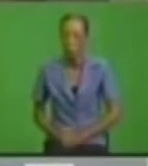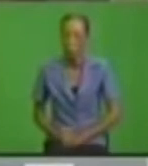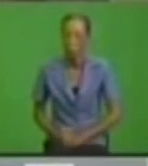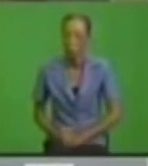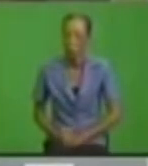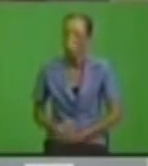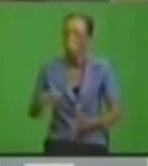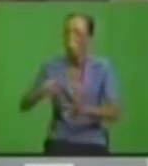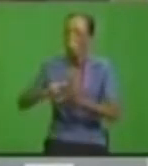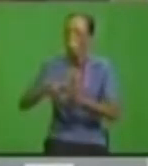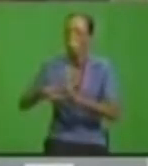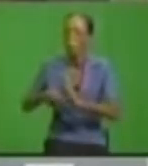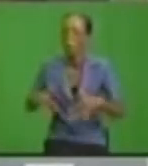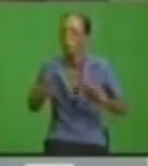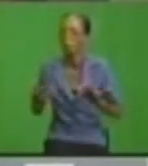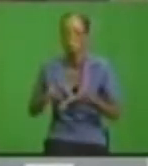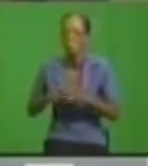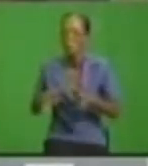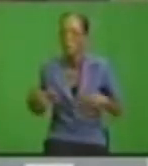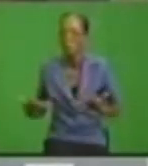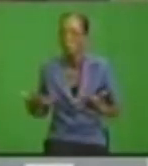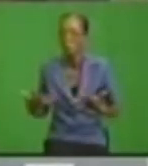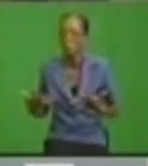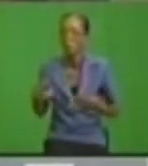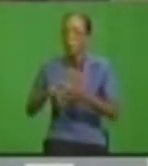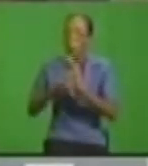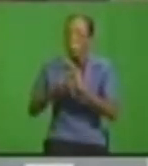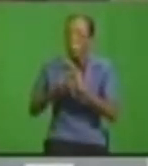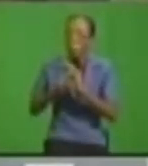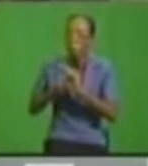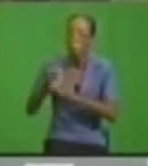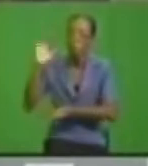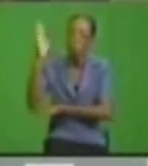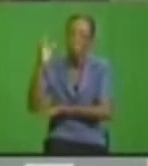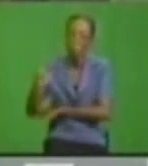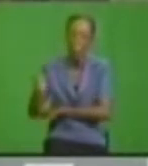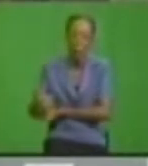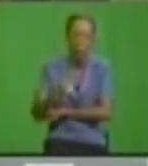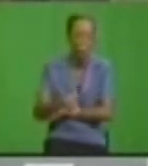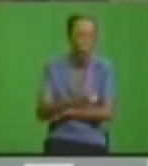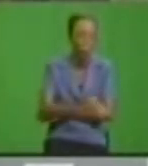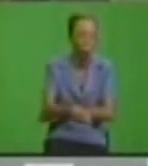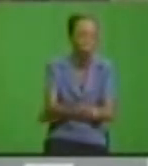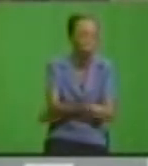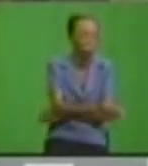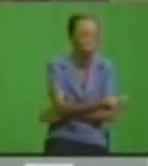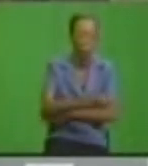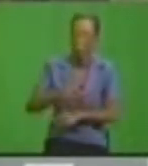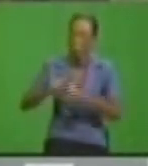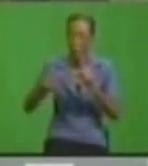the true meaning of life is to plant trees under whose shade you do not